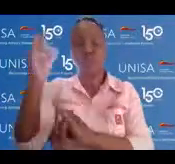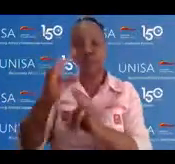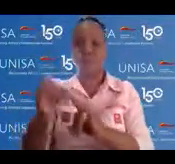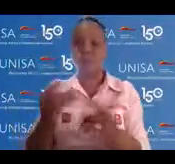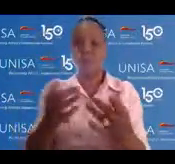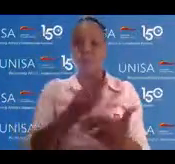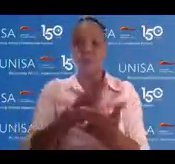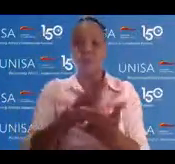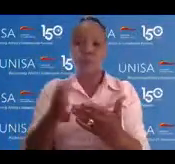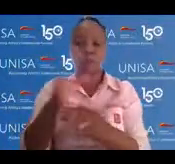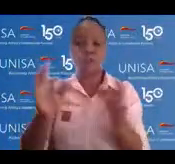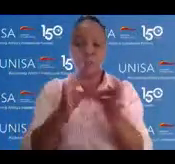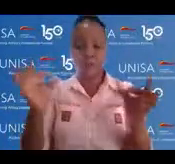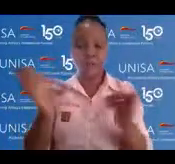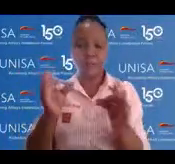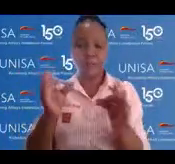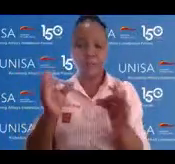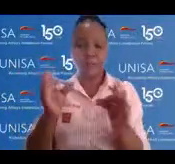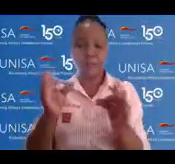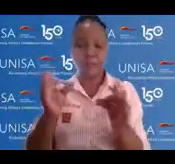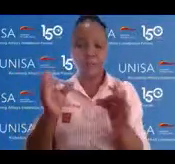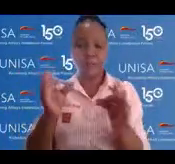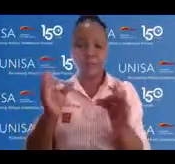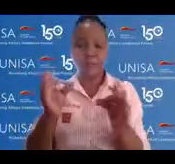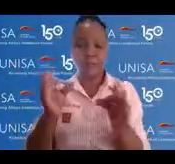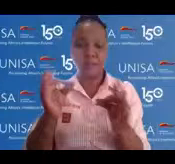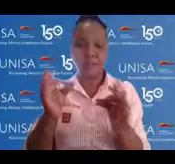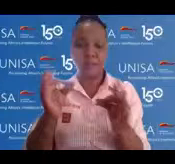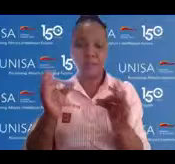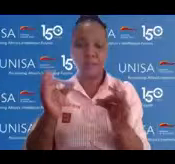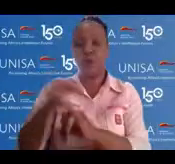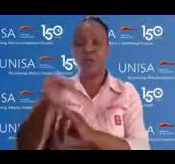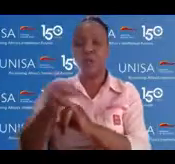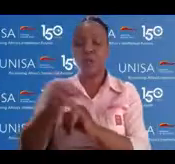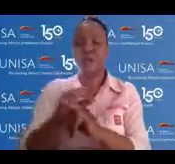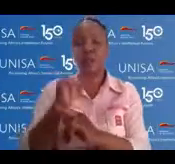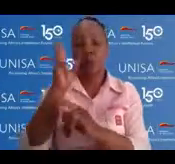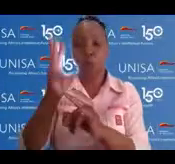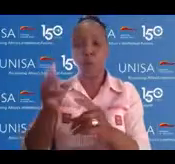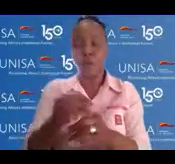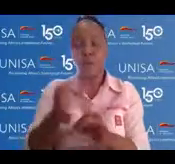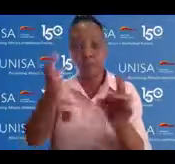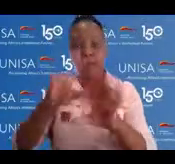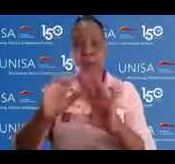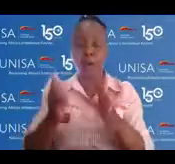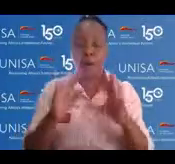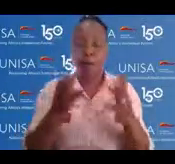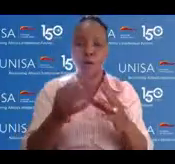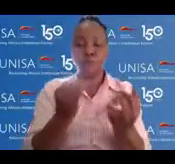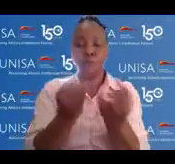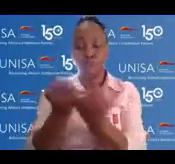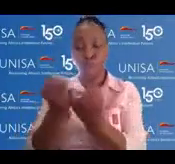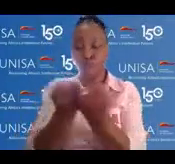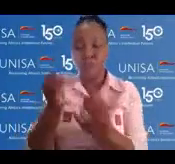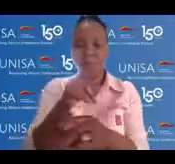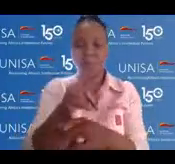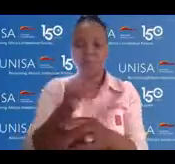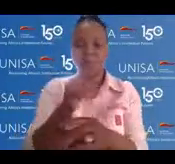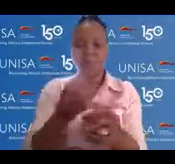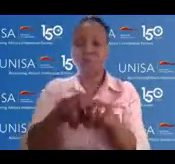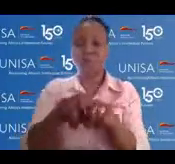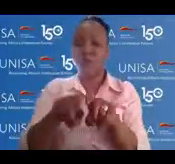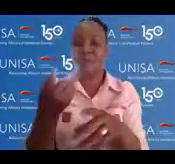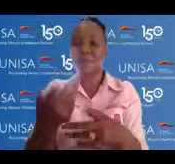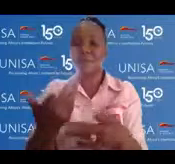how you're going to win it. Towards the latter part, our colleagues are going to disclose the competition to you and how you can win it. But rest assured, this is no gimmick. You will